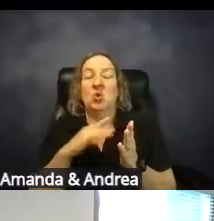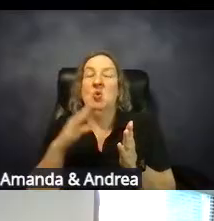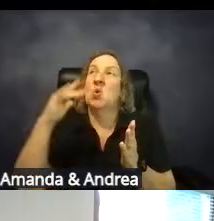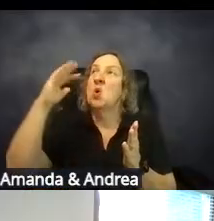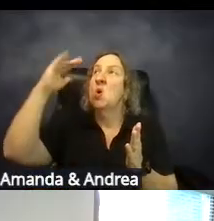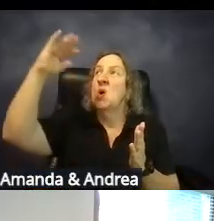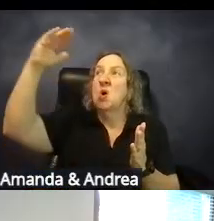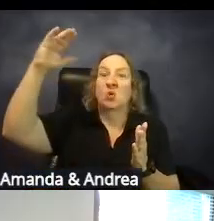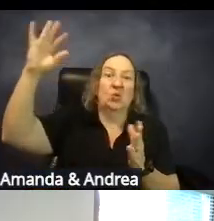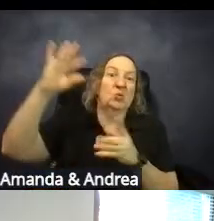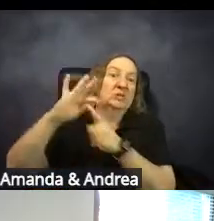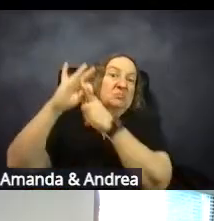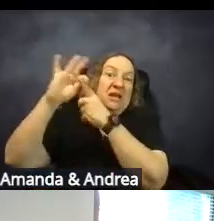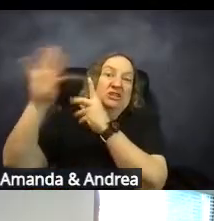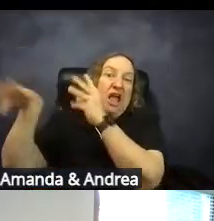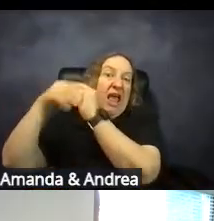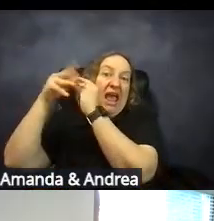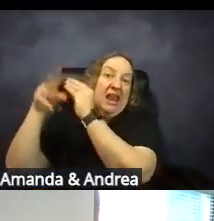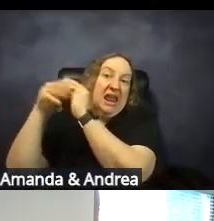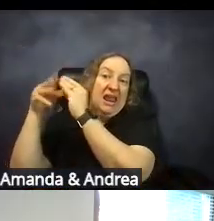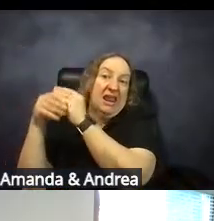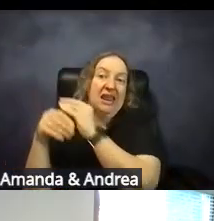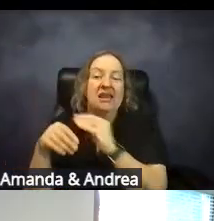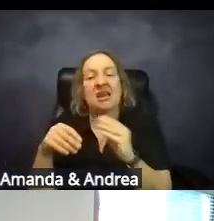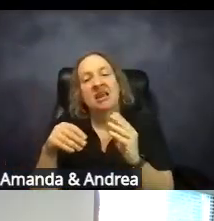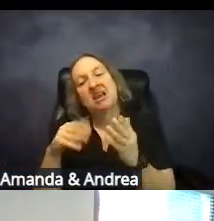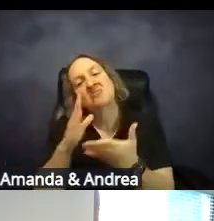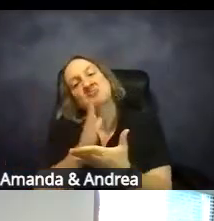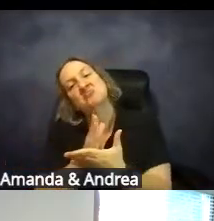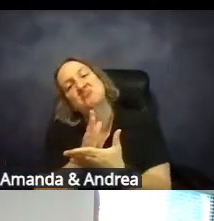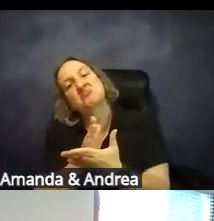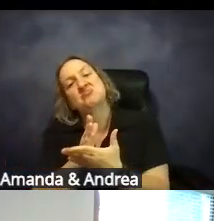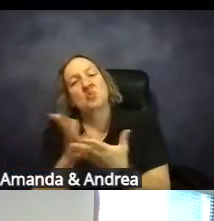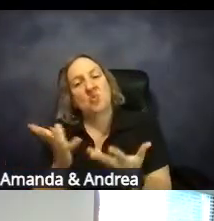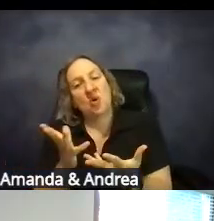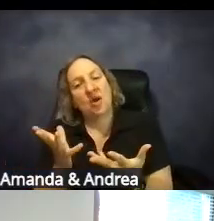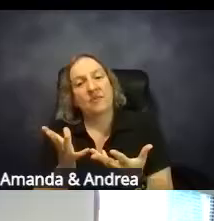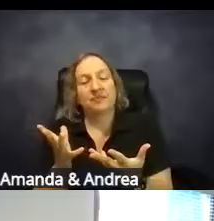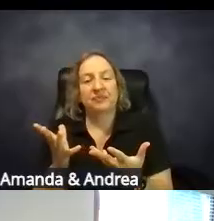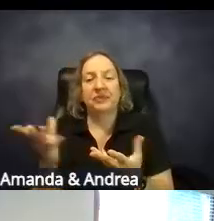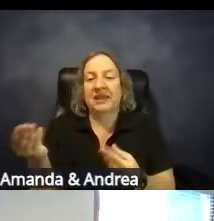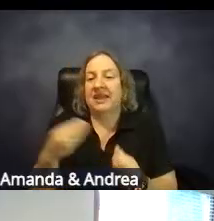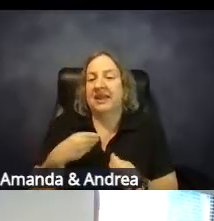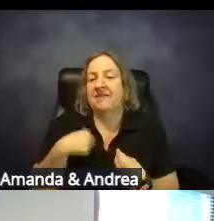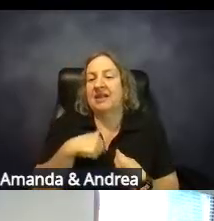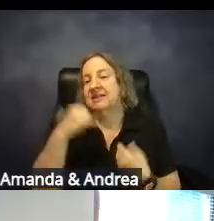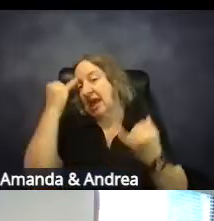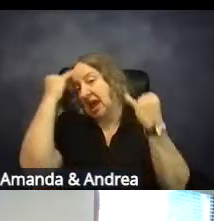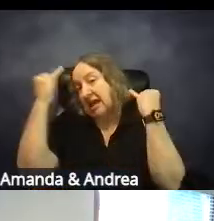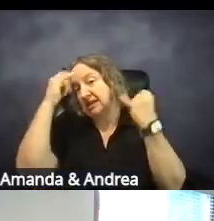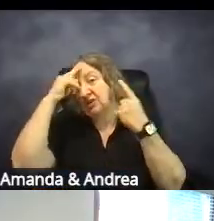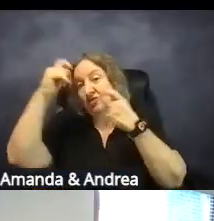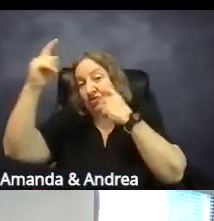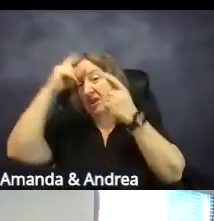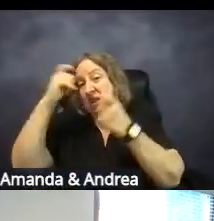and special. This would be okay. Propose to us, dream it up,